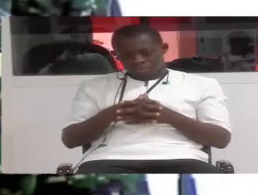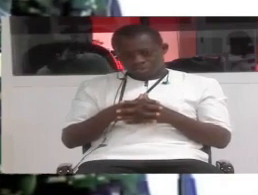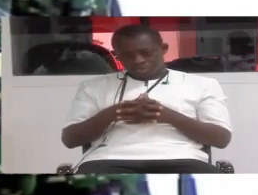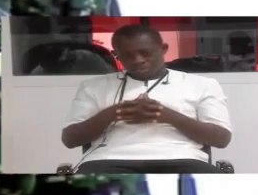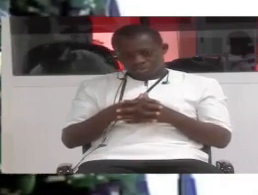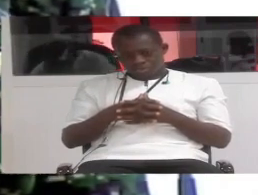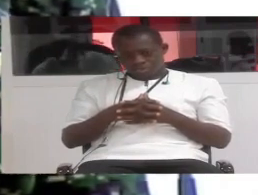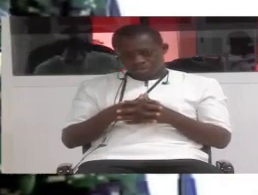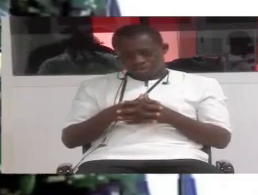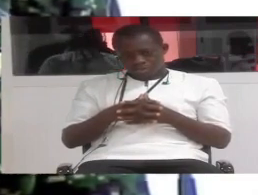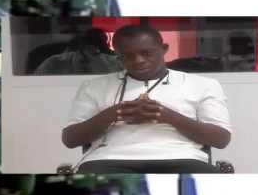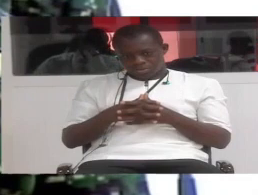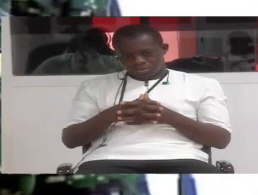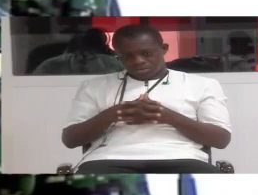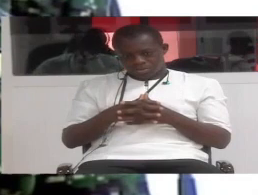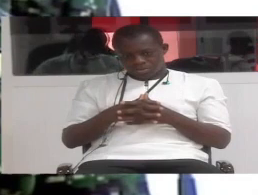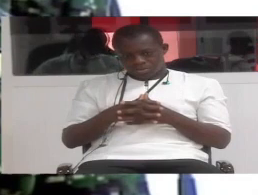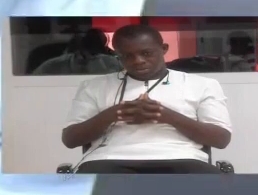and that was something that they had to do.